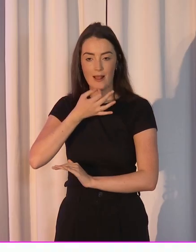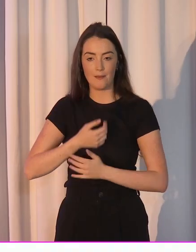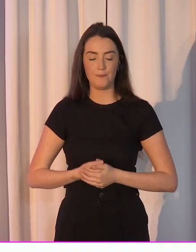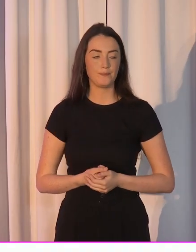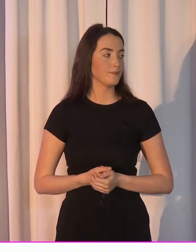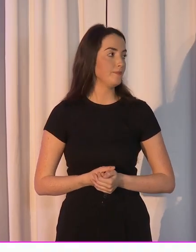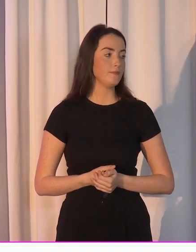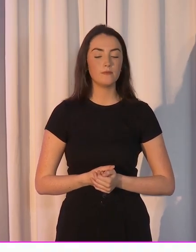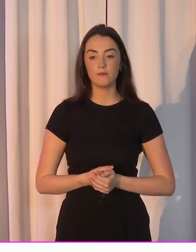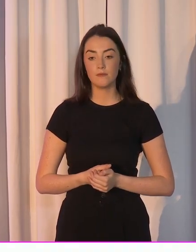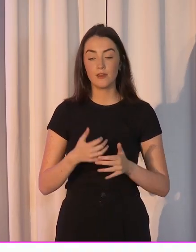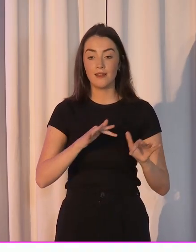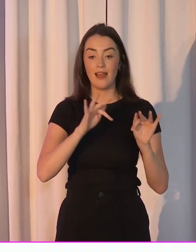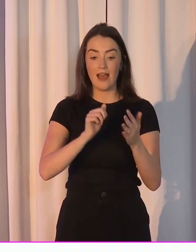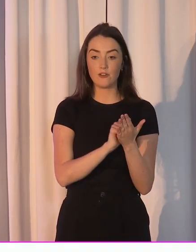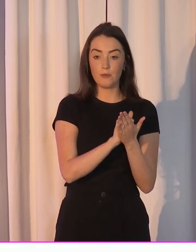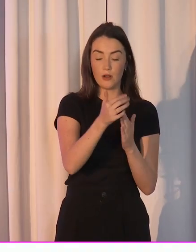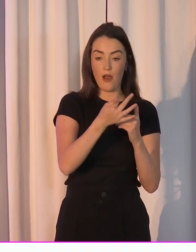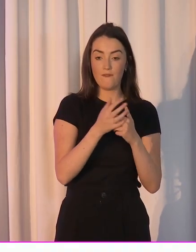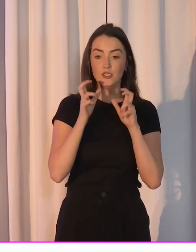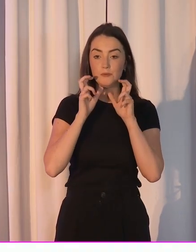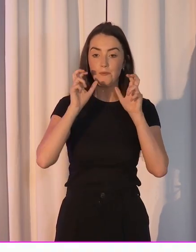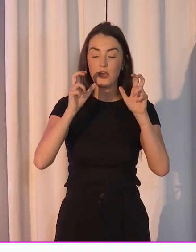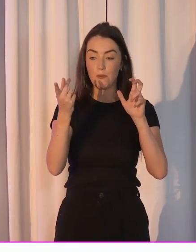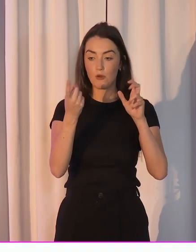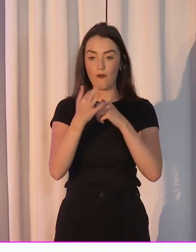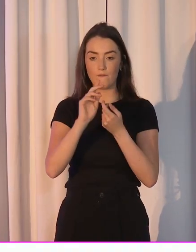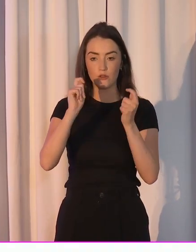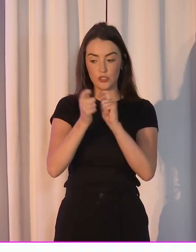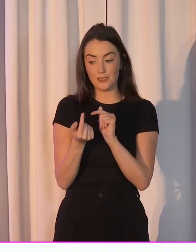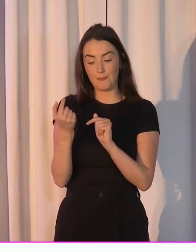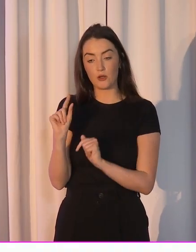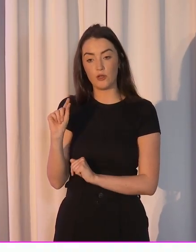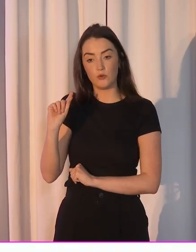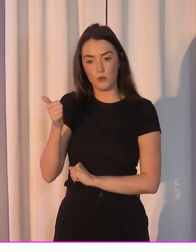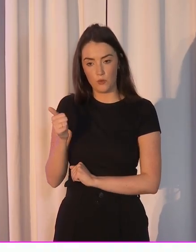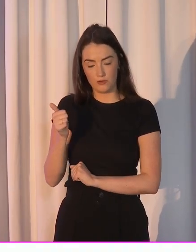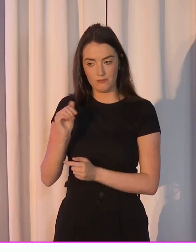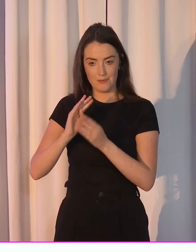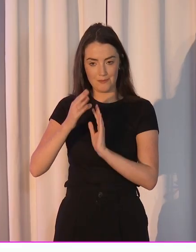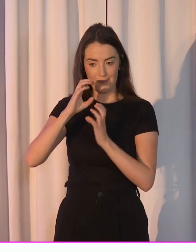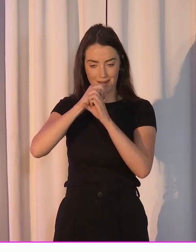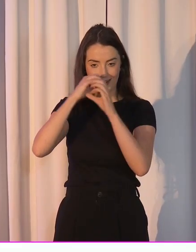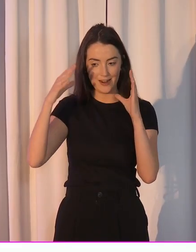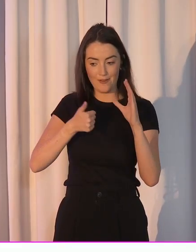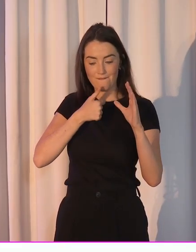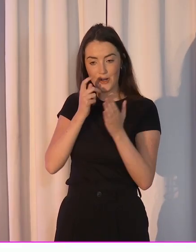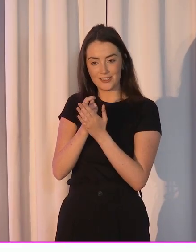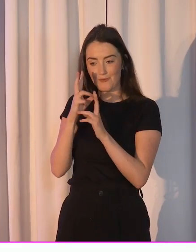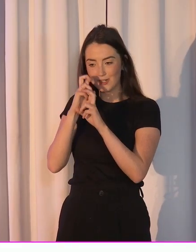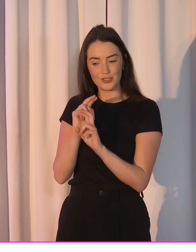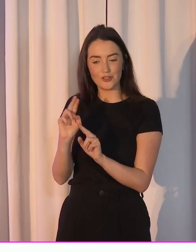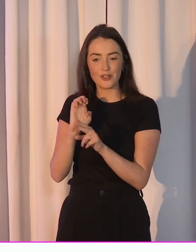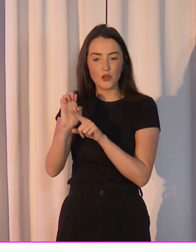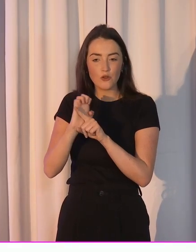So following the publication of the Speak Up, A Call for Change report in 2021, it became clear to us that the initial research didn't fully capture